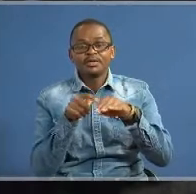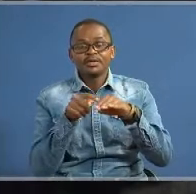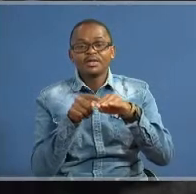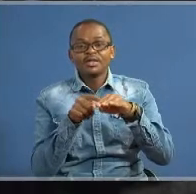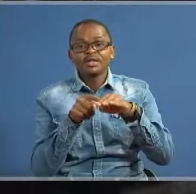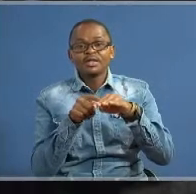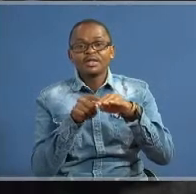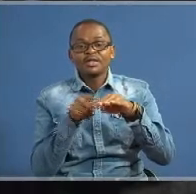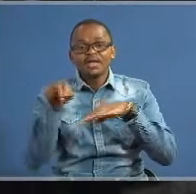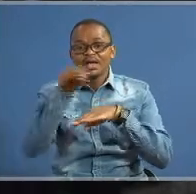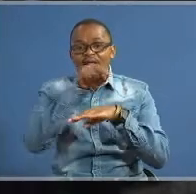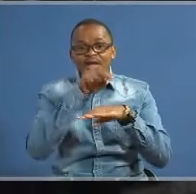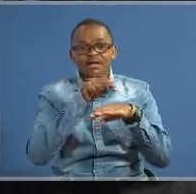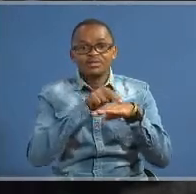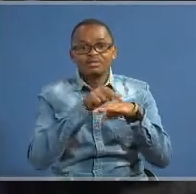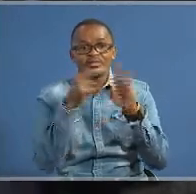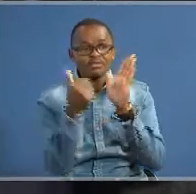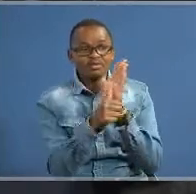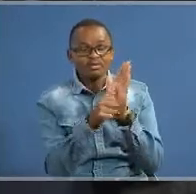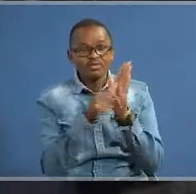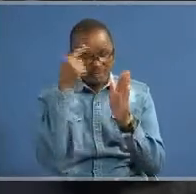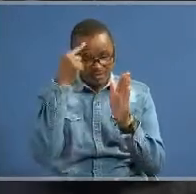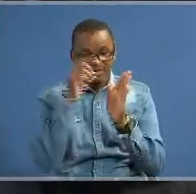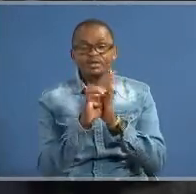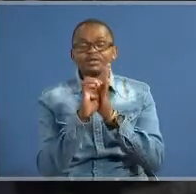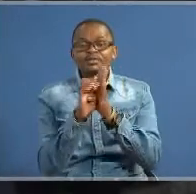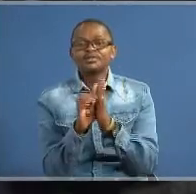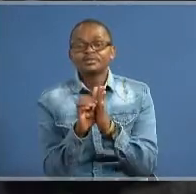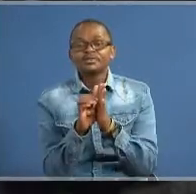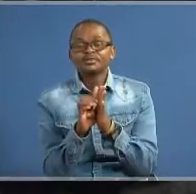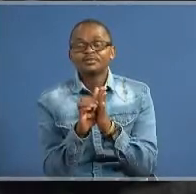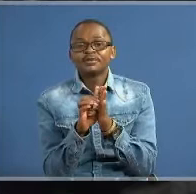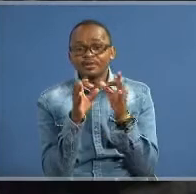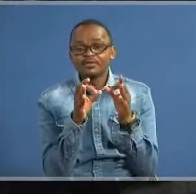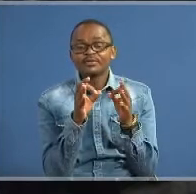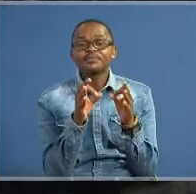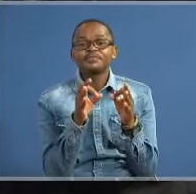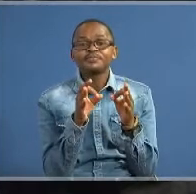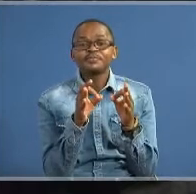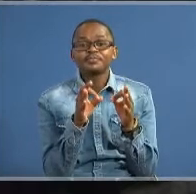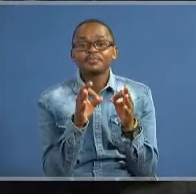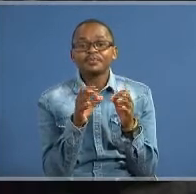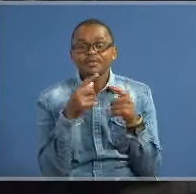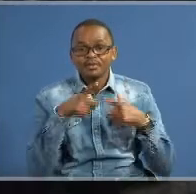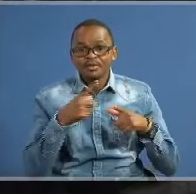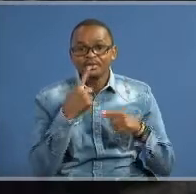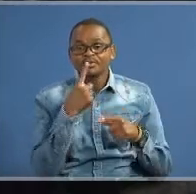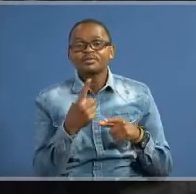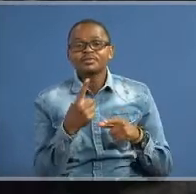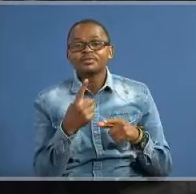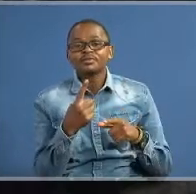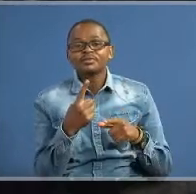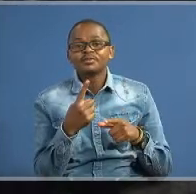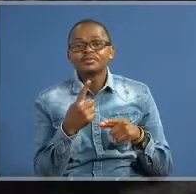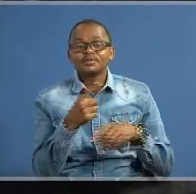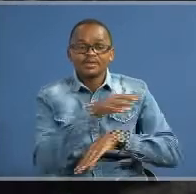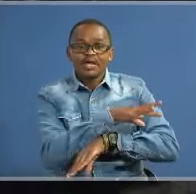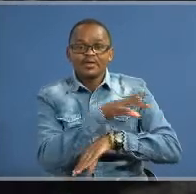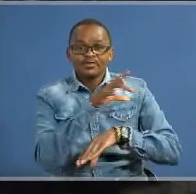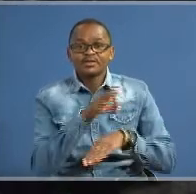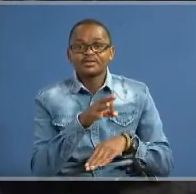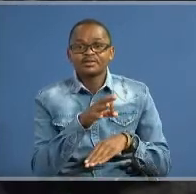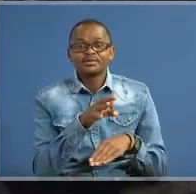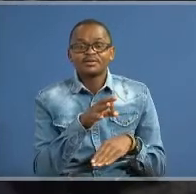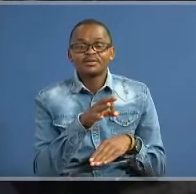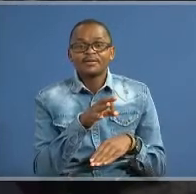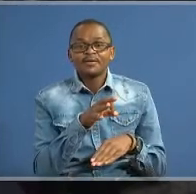natural, how do you call it, calamities. For example, fires, or let me say, theft,